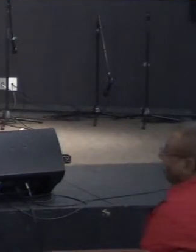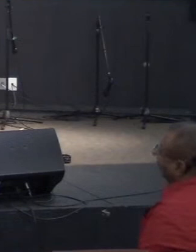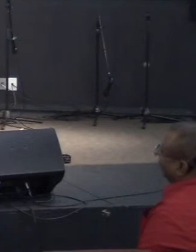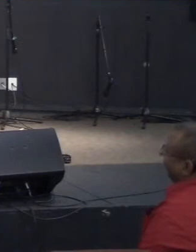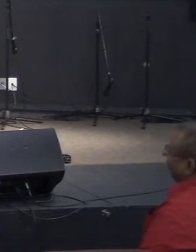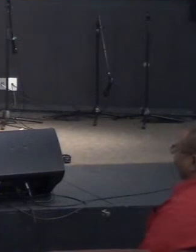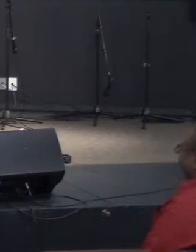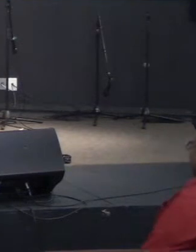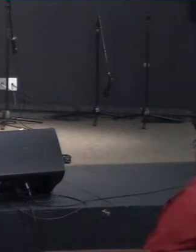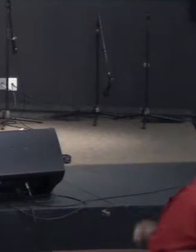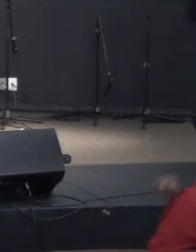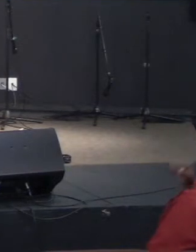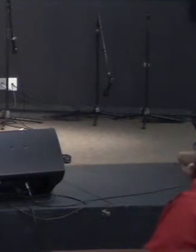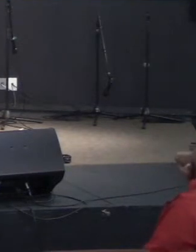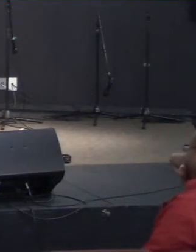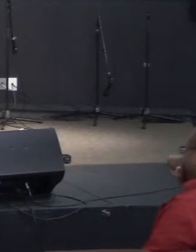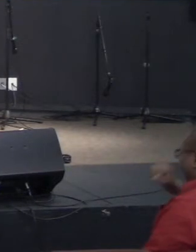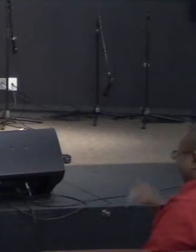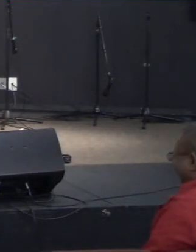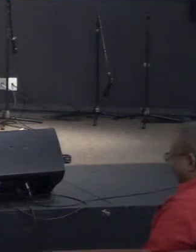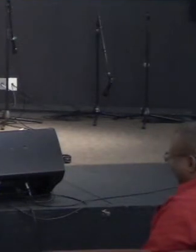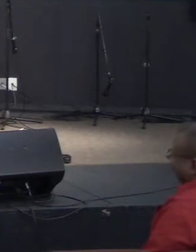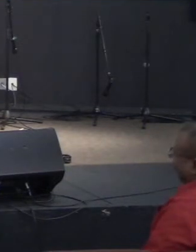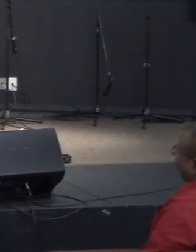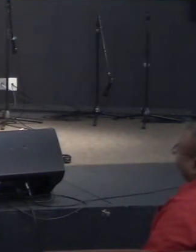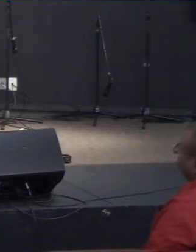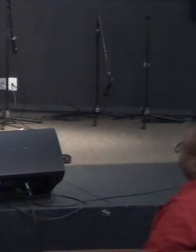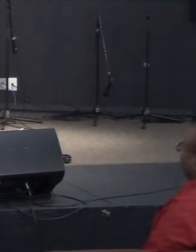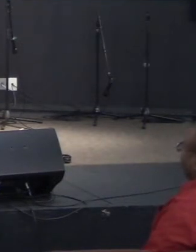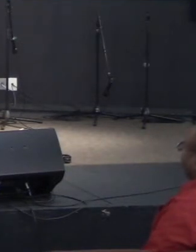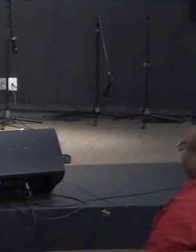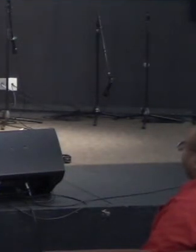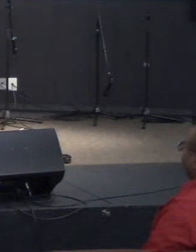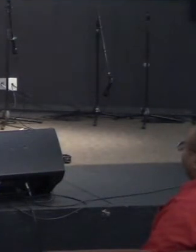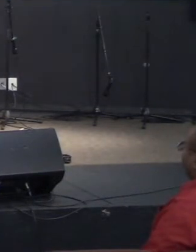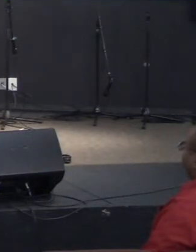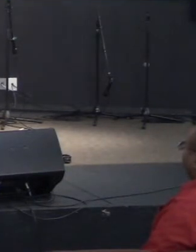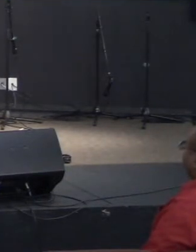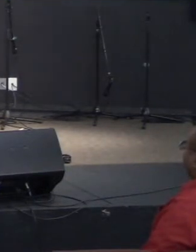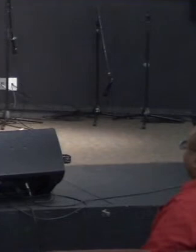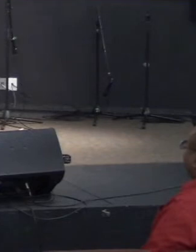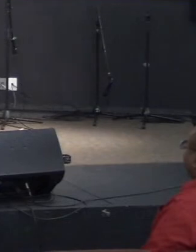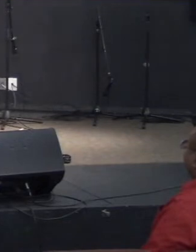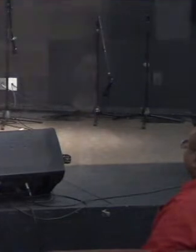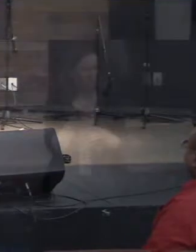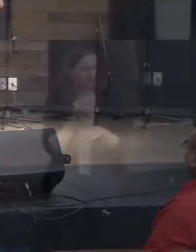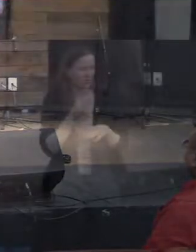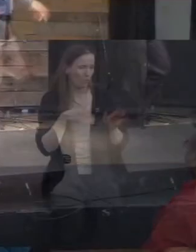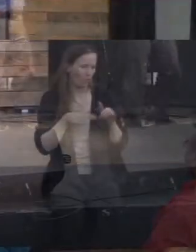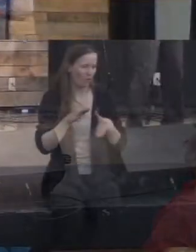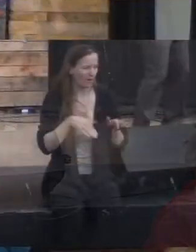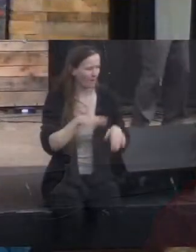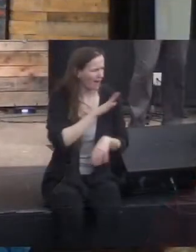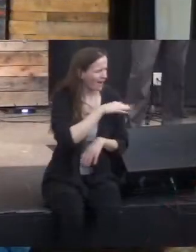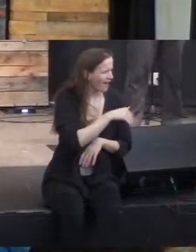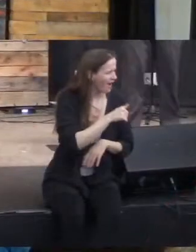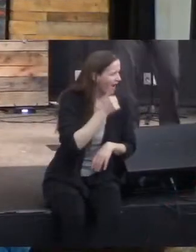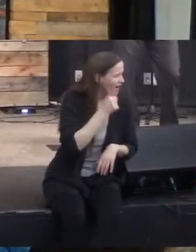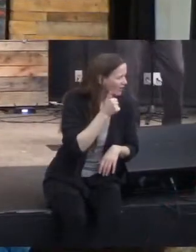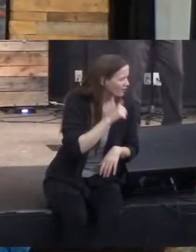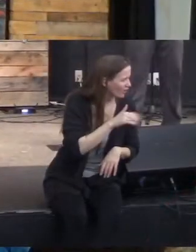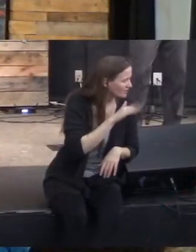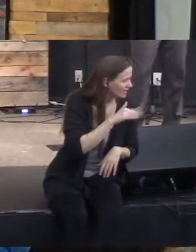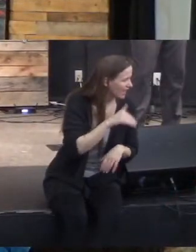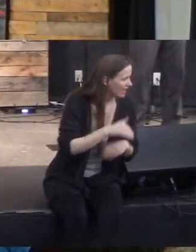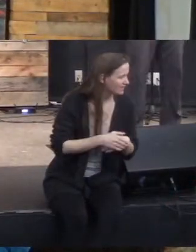dance? Can you see it? Jacob having to go up to the young ladies, go, hey, girls, how's it going? Hey, you want to dance with